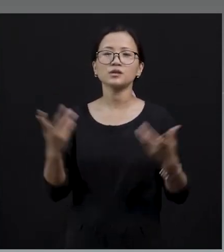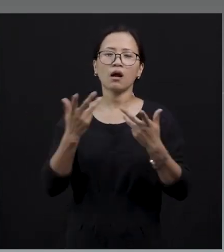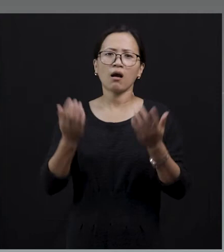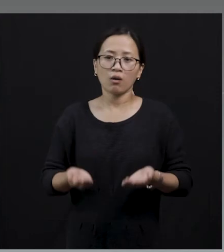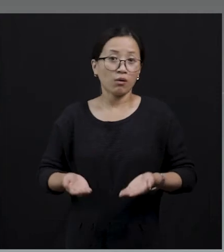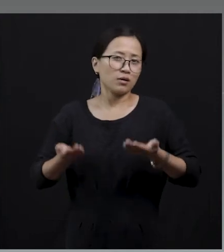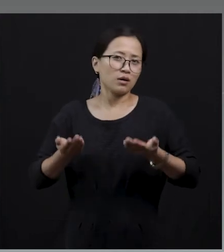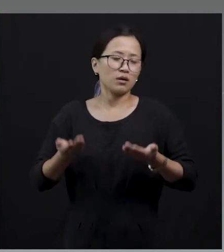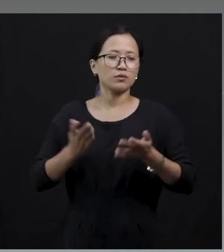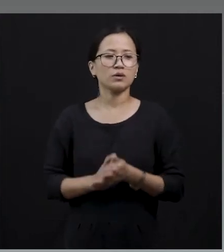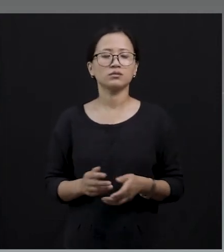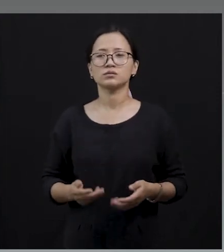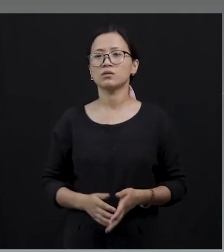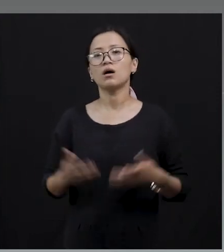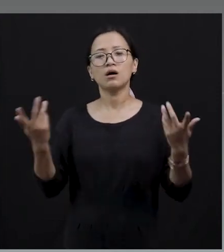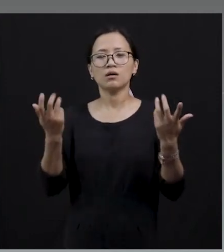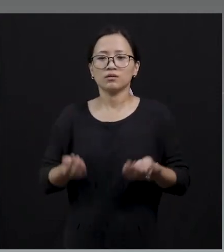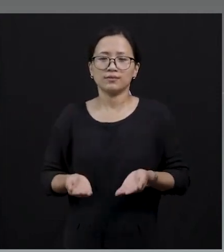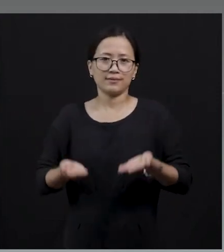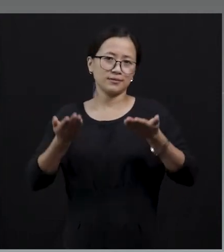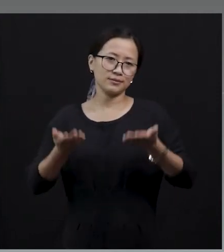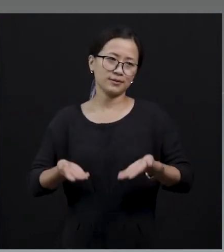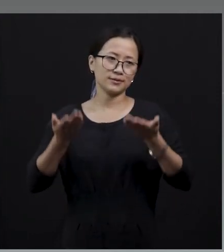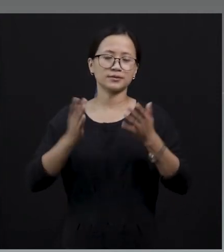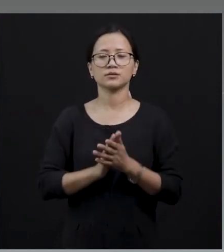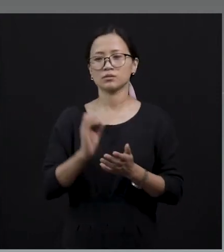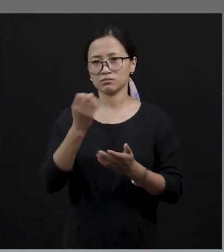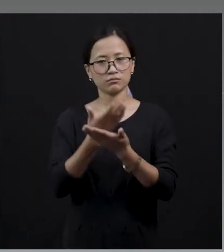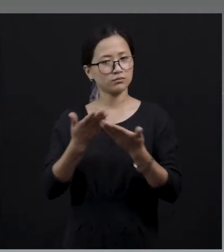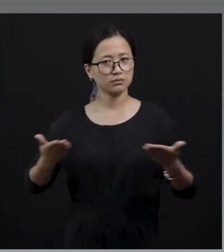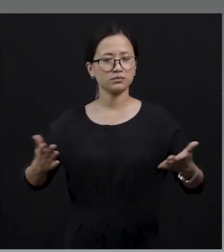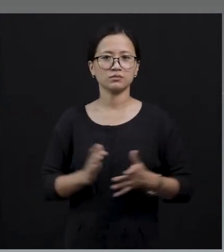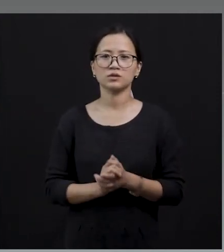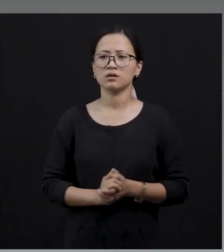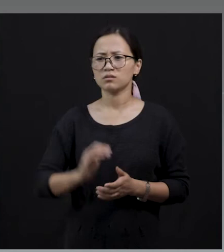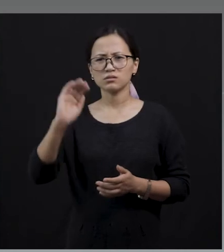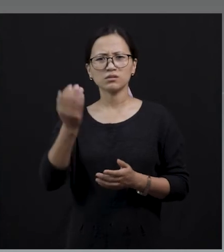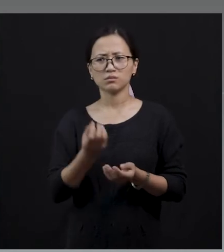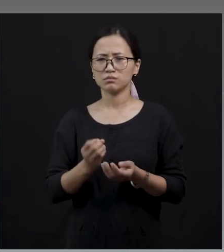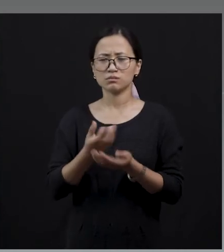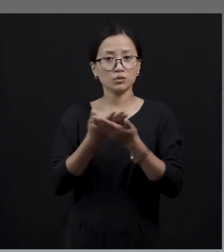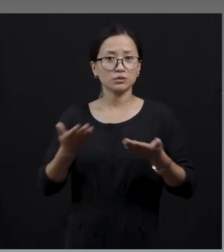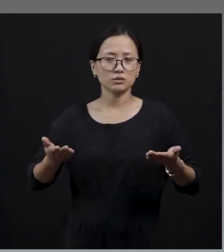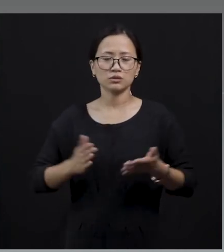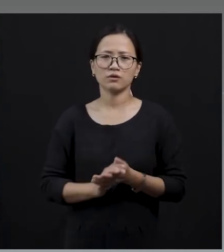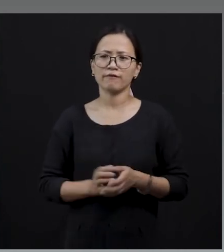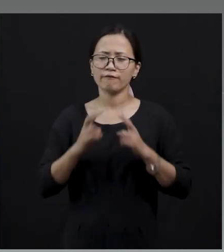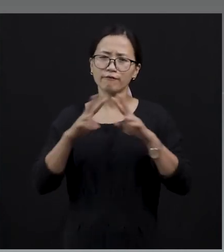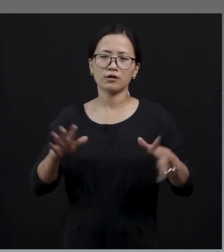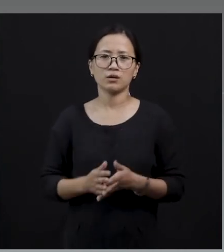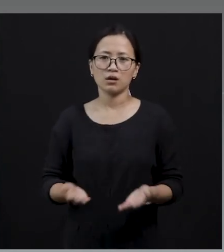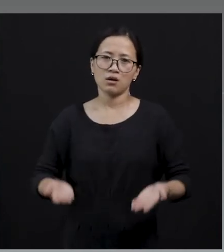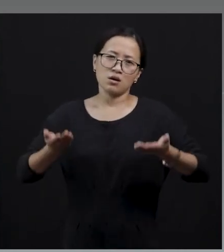how heavy or how light an object is. Some objects are very heavy, some objects are very light,